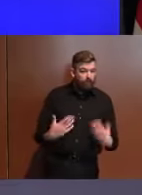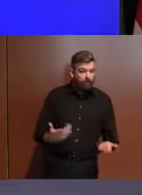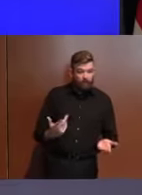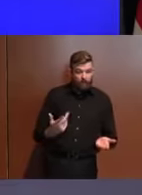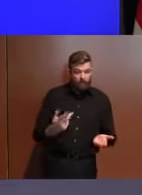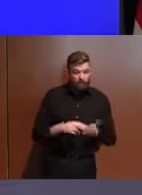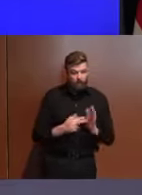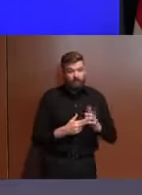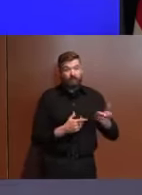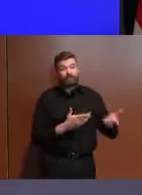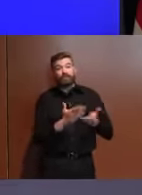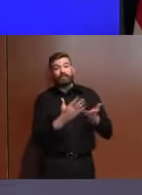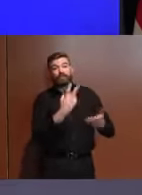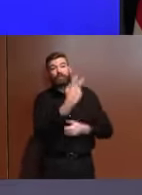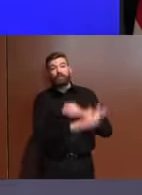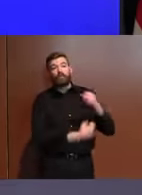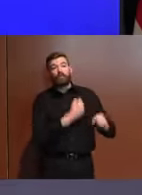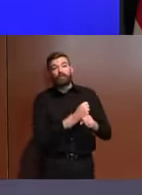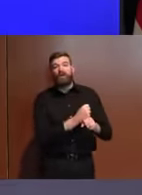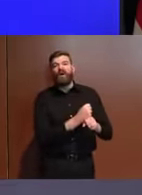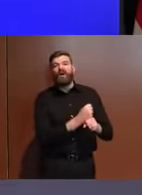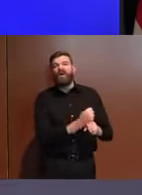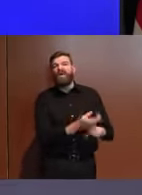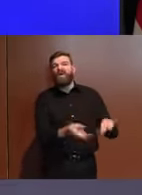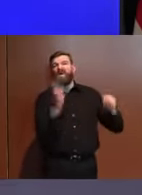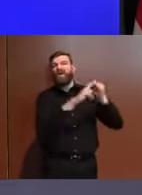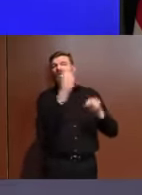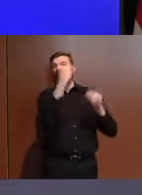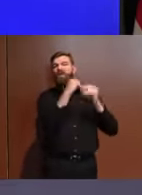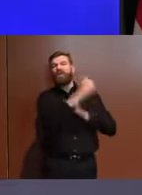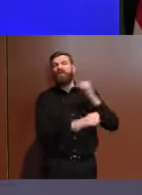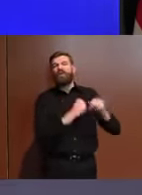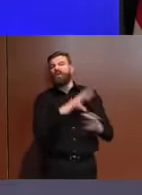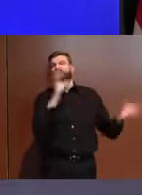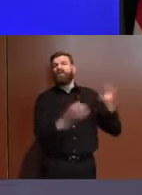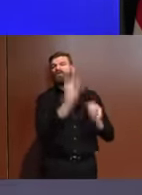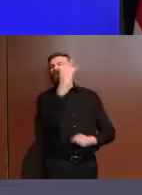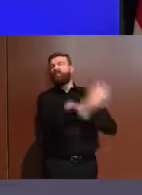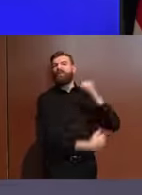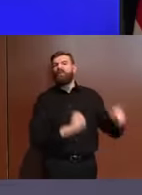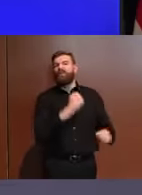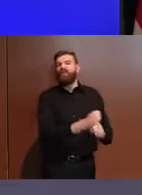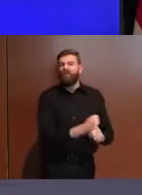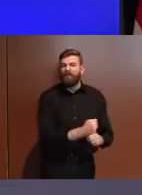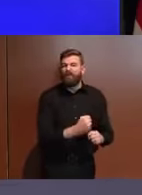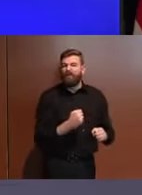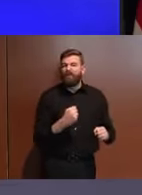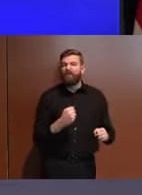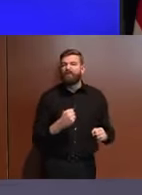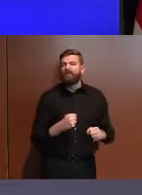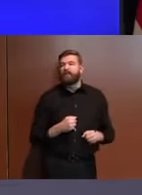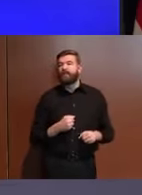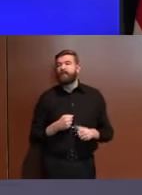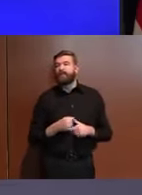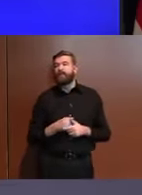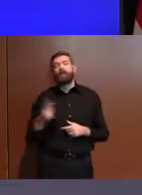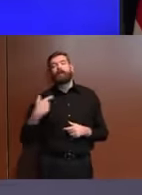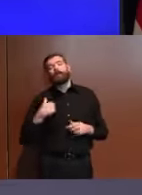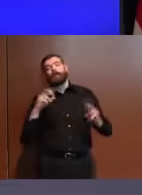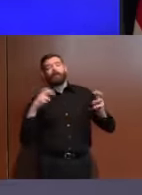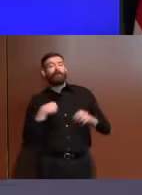but I'm not running a particular county, and so this is a county jurisdiction question. I think we've shown. I think we showed with